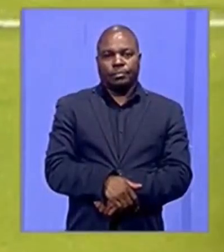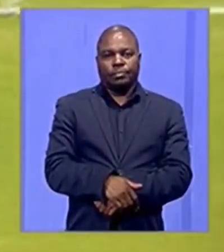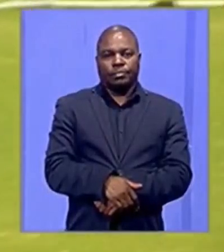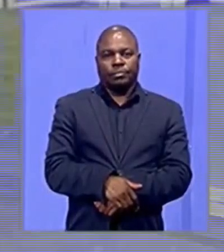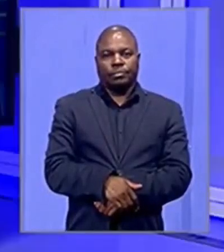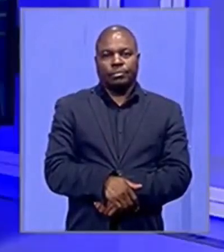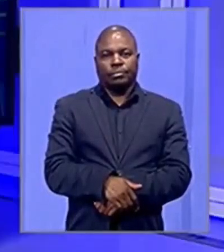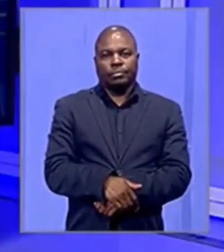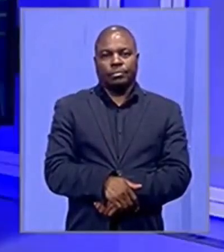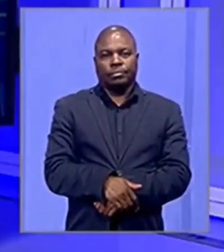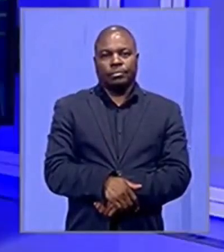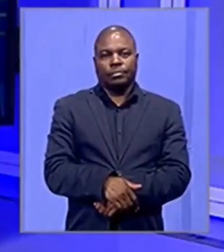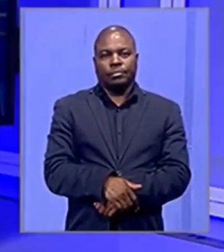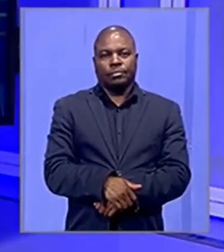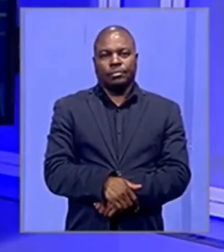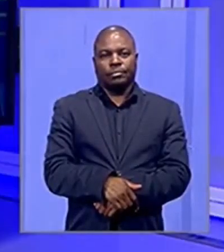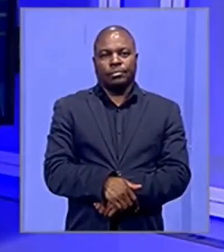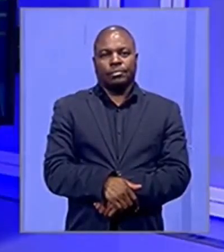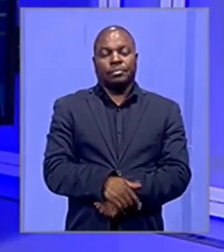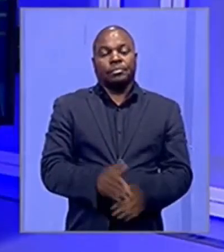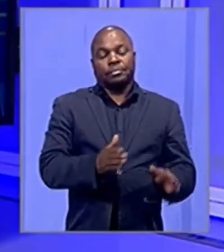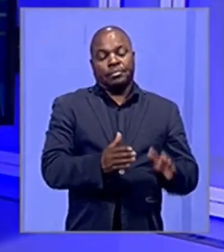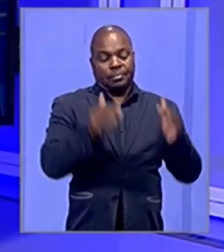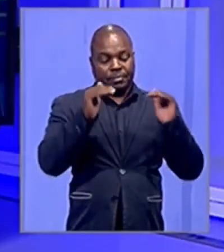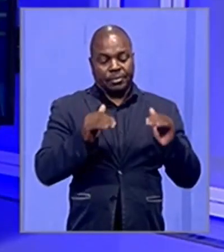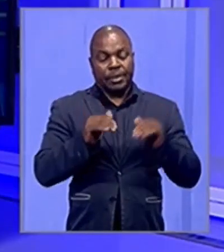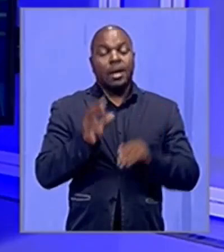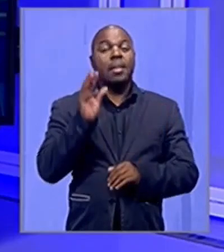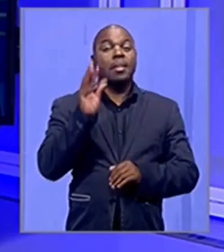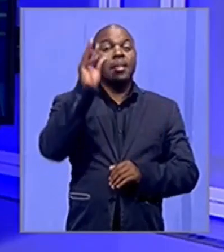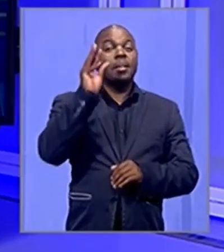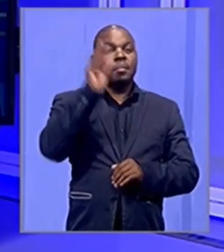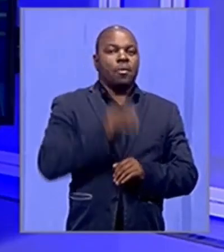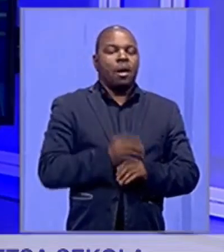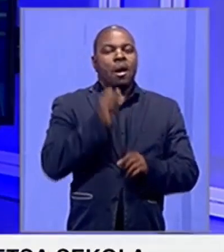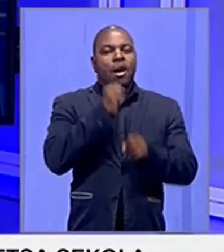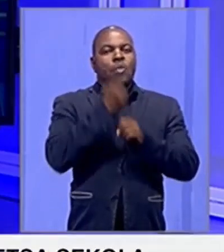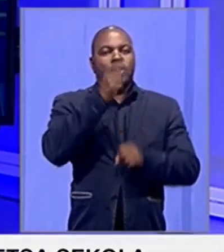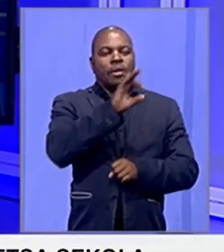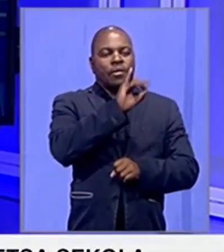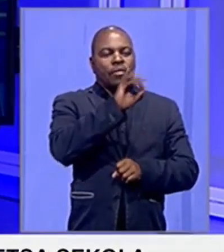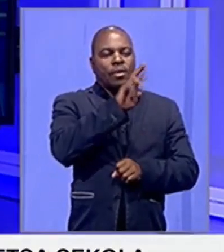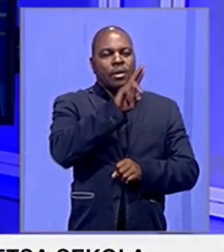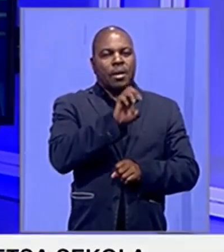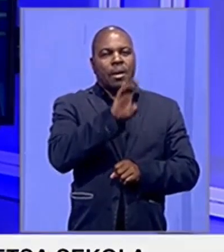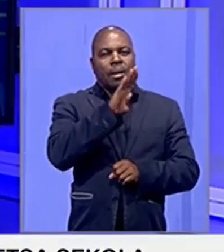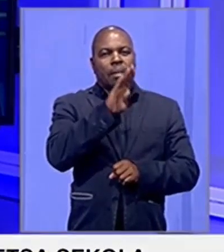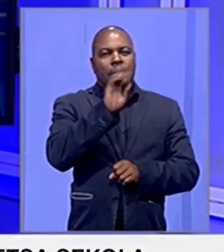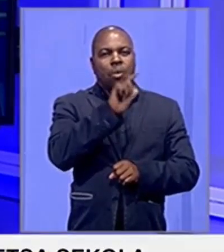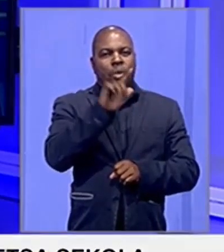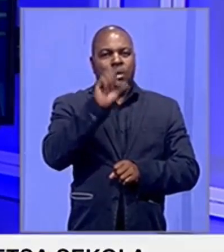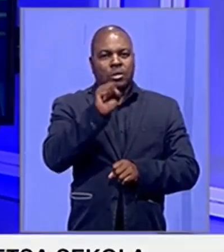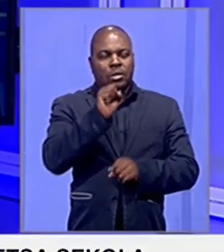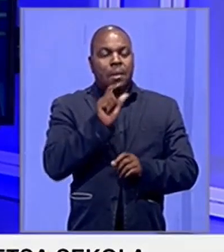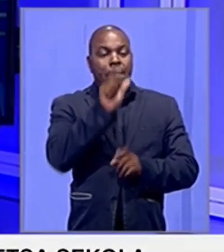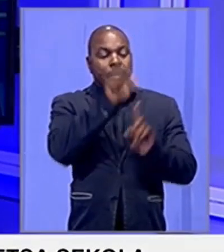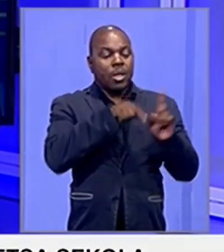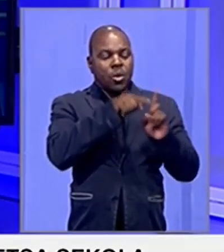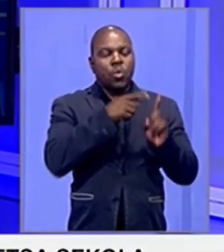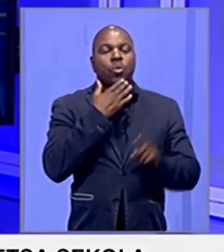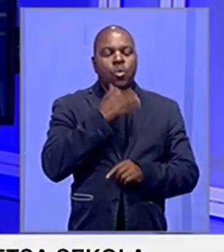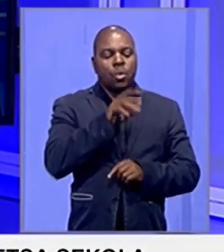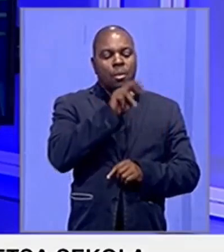Johannesburg. Ka lehlakoreng la Netball, sebapadi sa Gauteng Fireball se Shina Mdau o rona le tshepo ya hore sehlopha sa habo